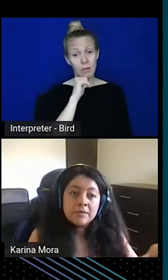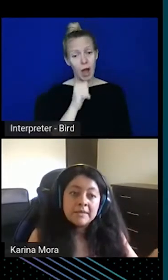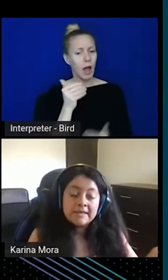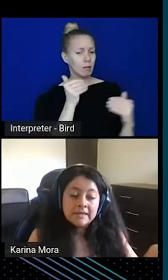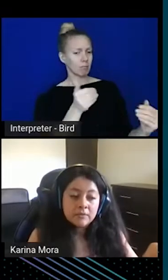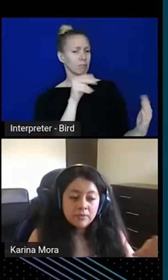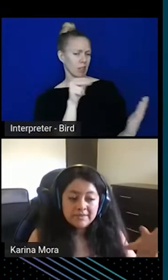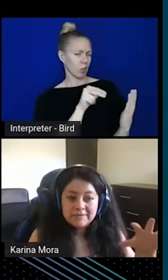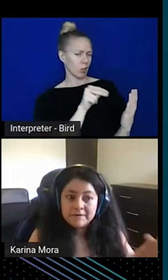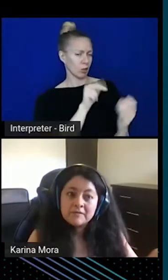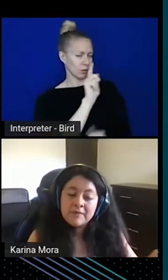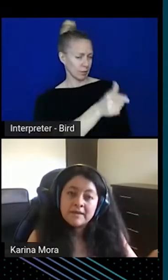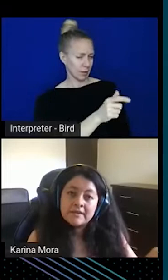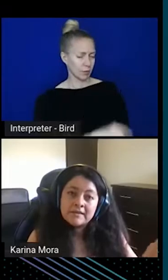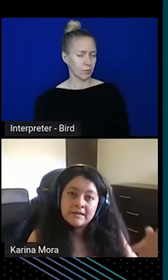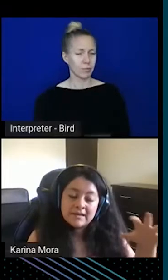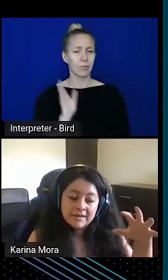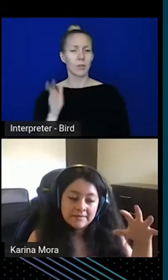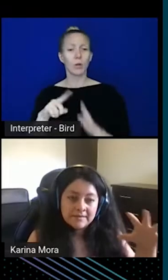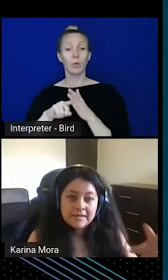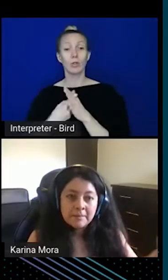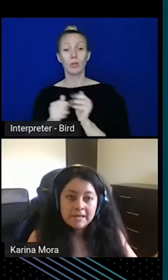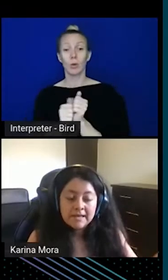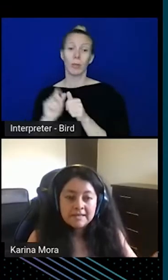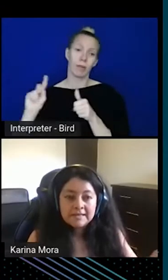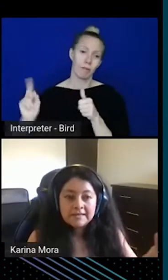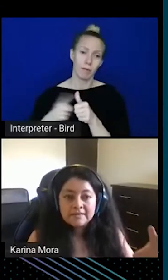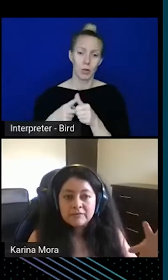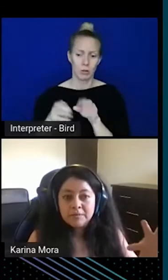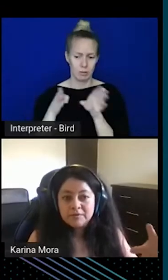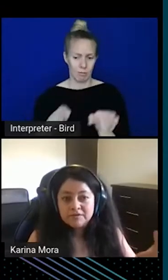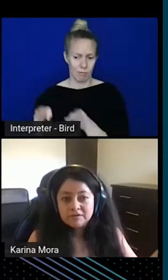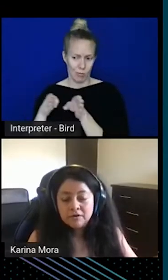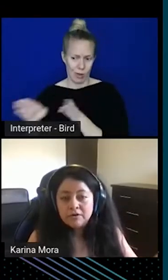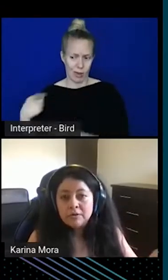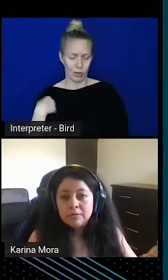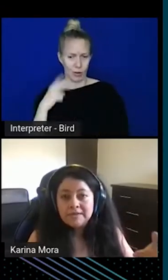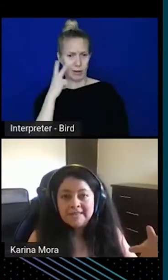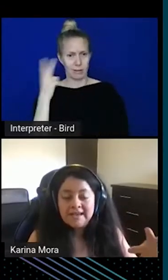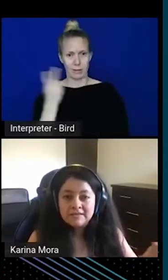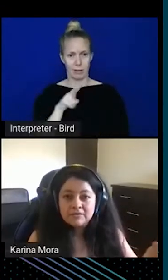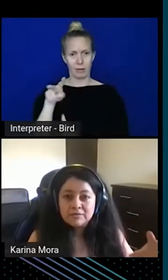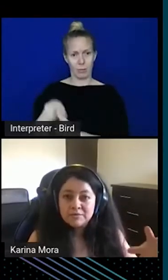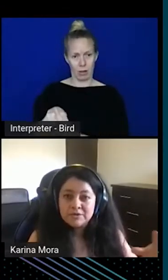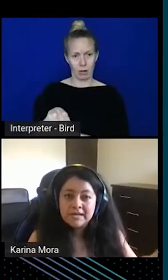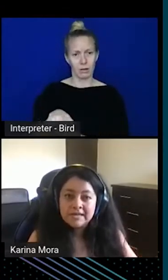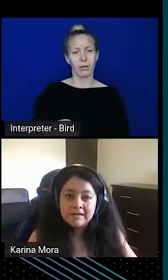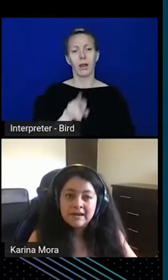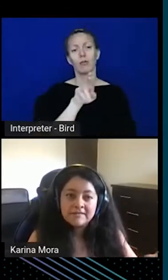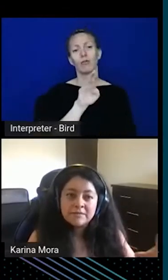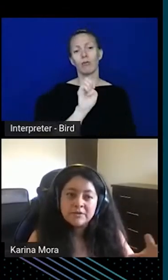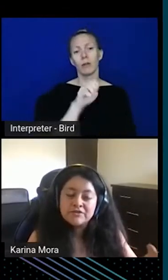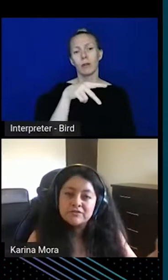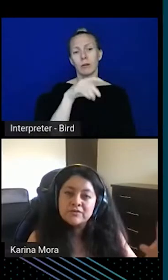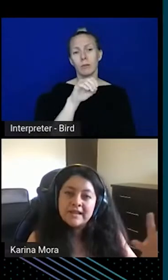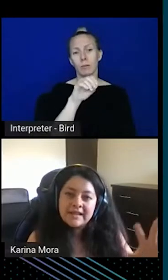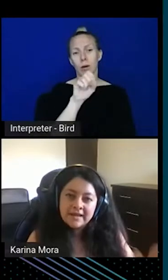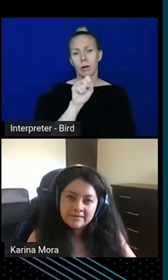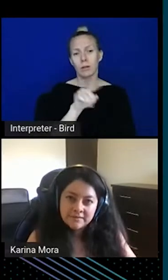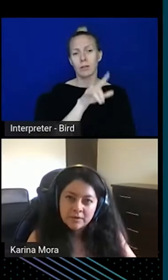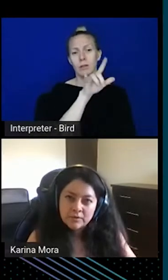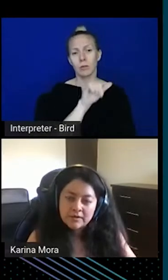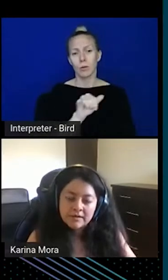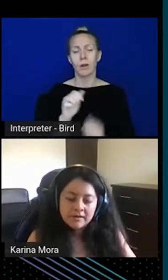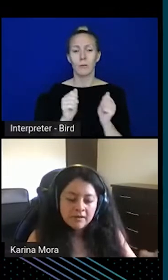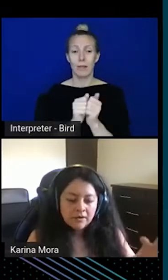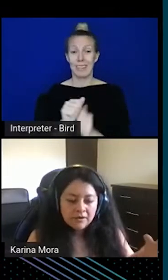And I will begin with the first pattern that I have seen applied, that is the repository with anti-corruption layer as a bridge to the